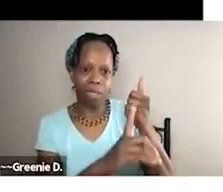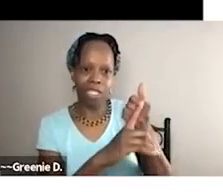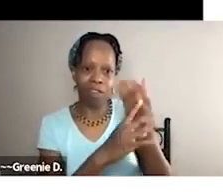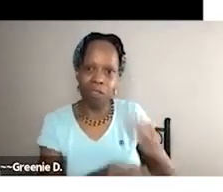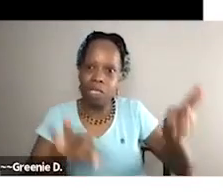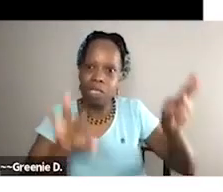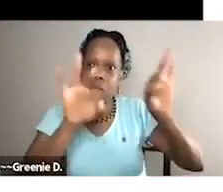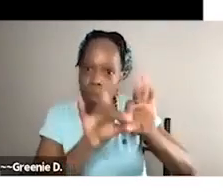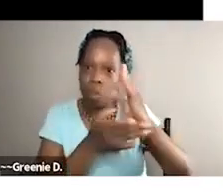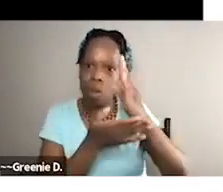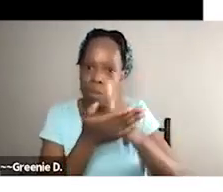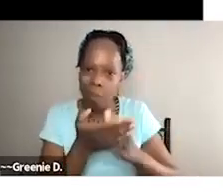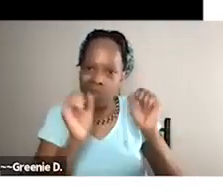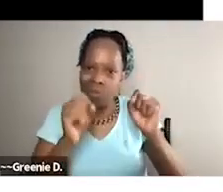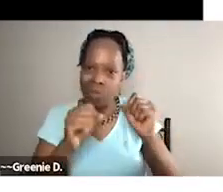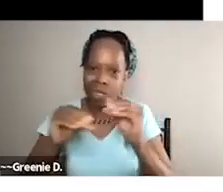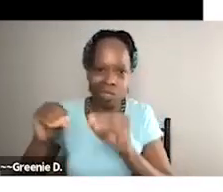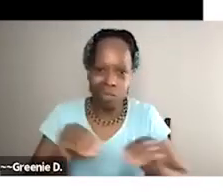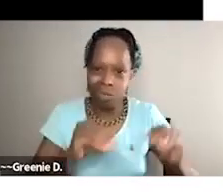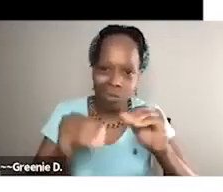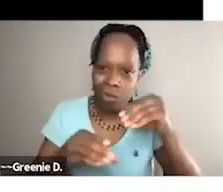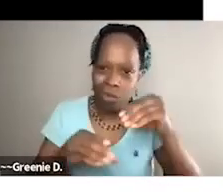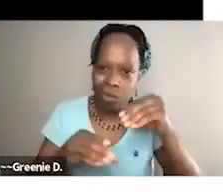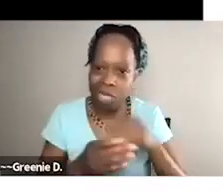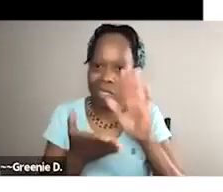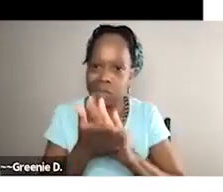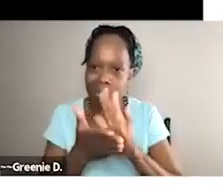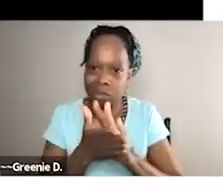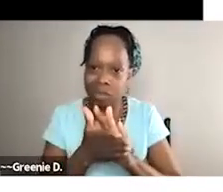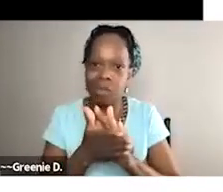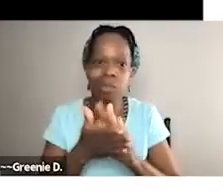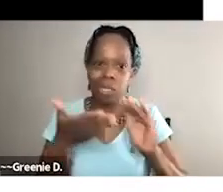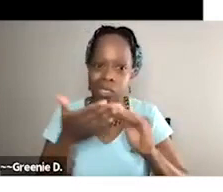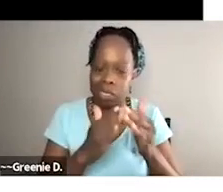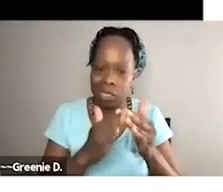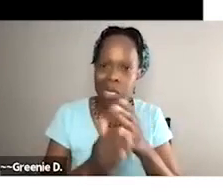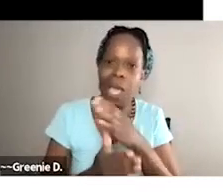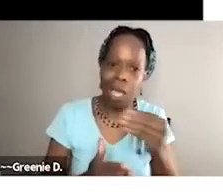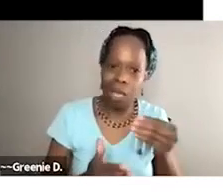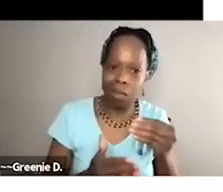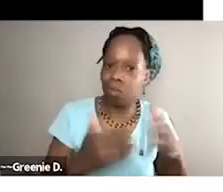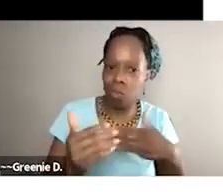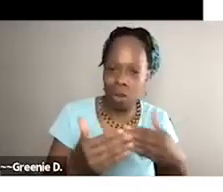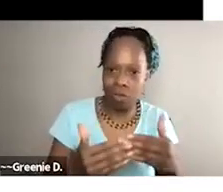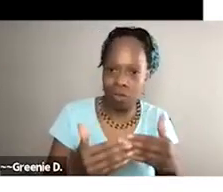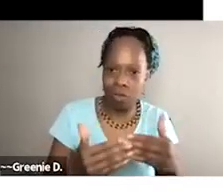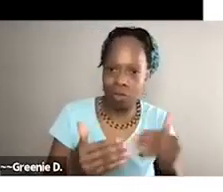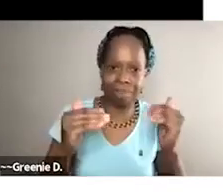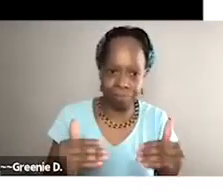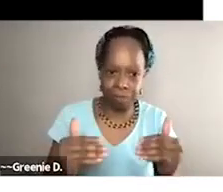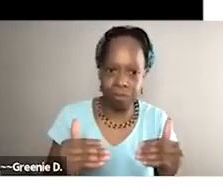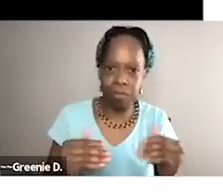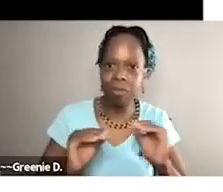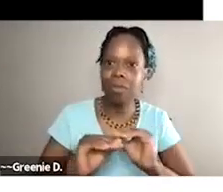New York or any other city. Clear emergency routes are another one. you know, making sure things aren't in the way